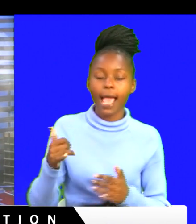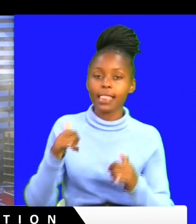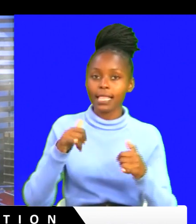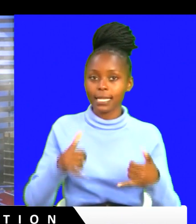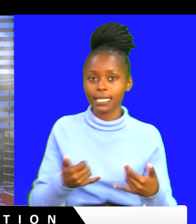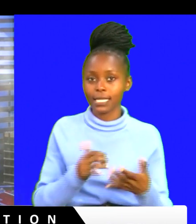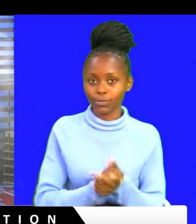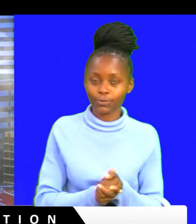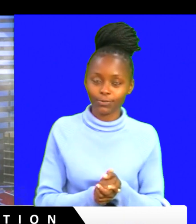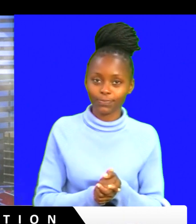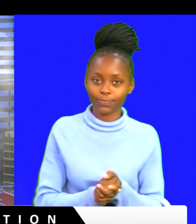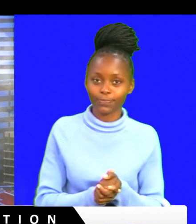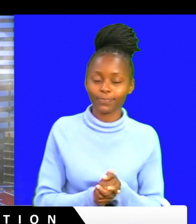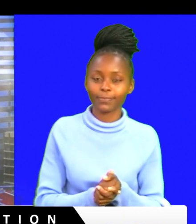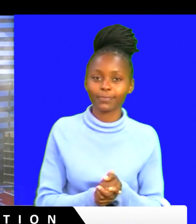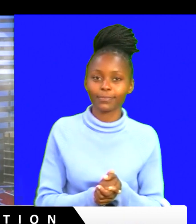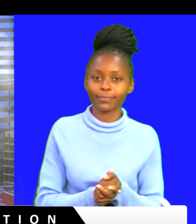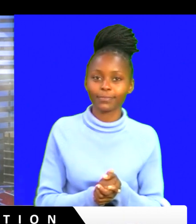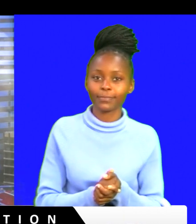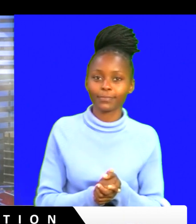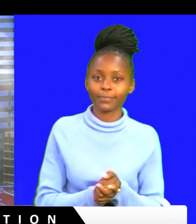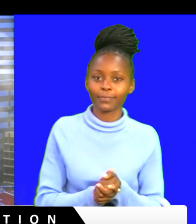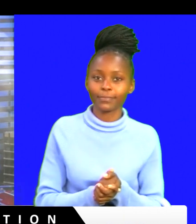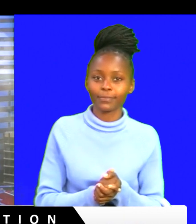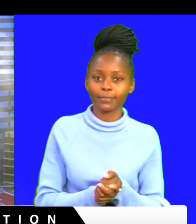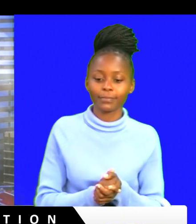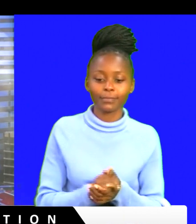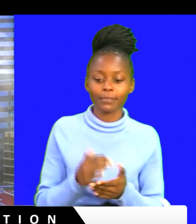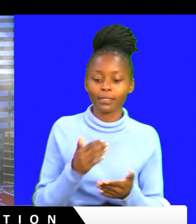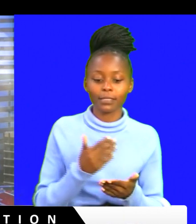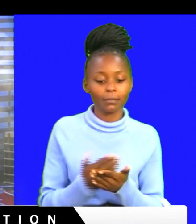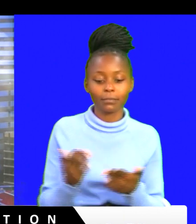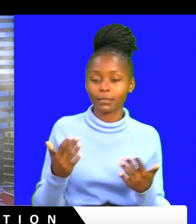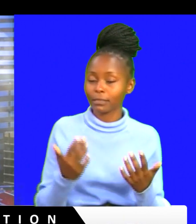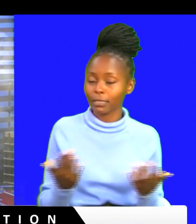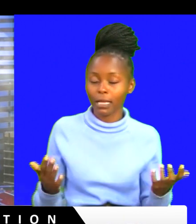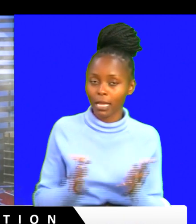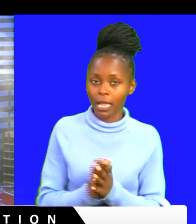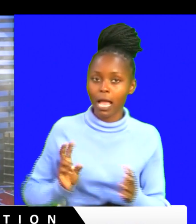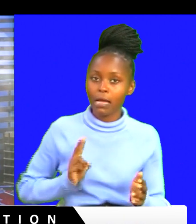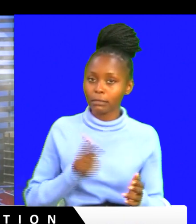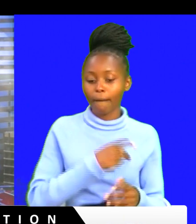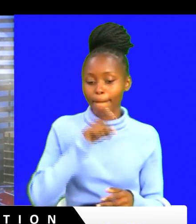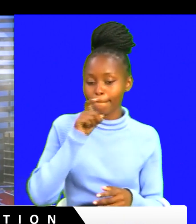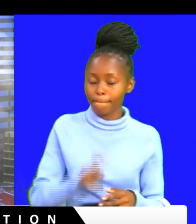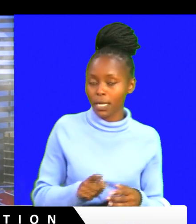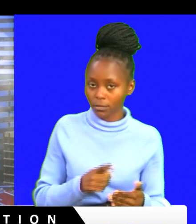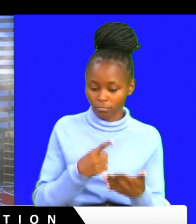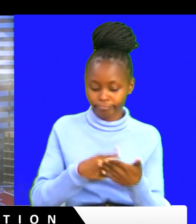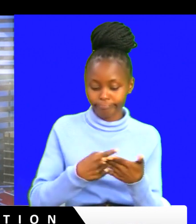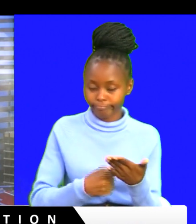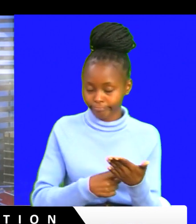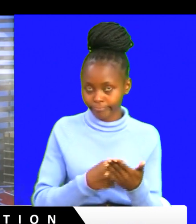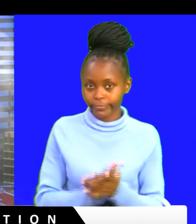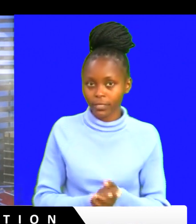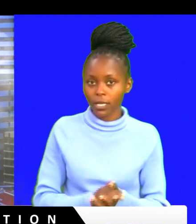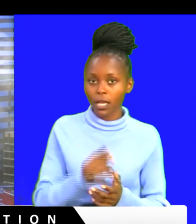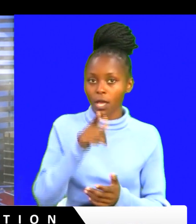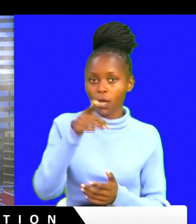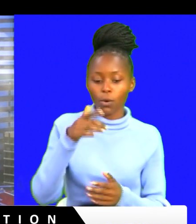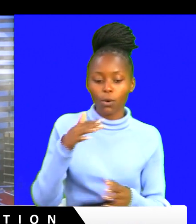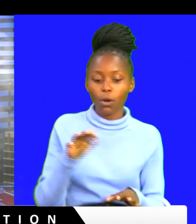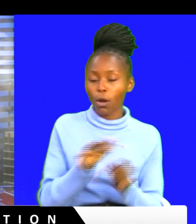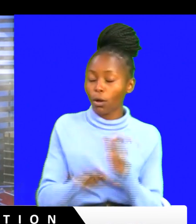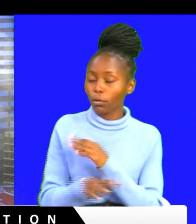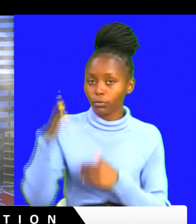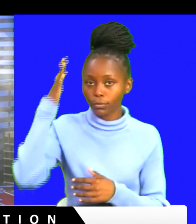even hesitating, which is something we have to talk about, we all know Cheryl Anyango. If you don't know Cheryl Anyango, then